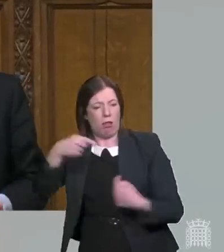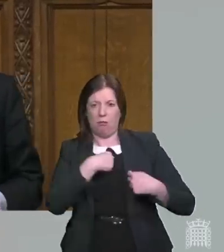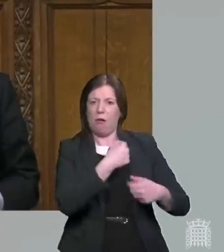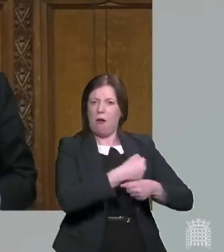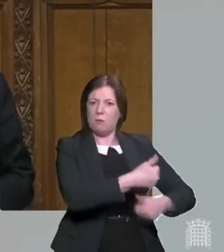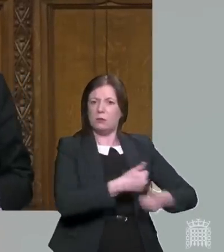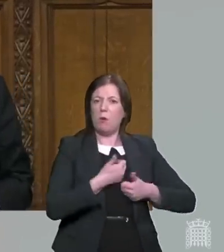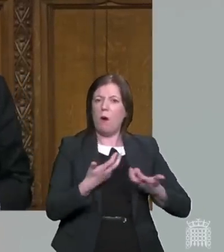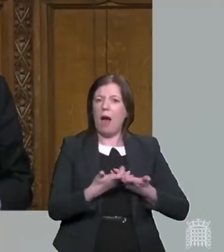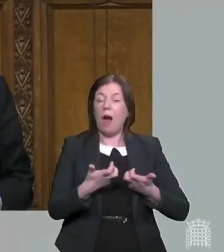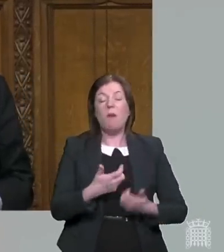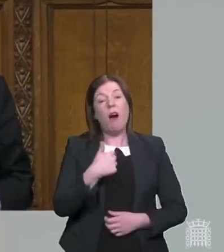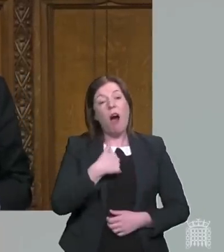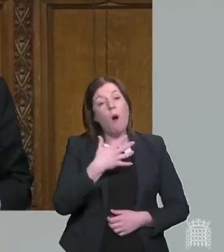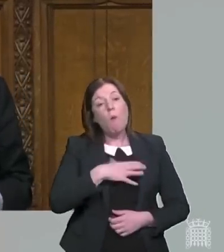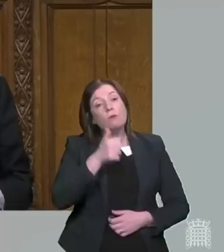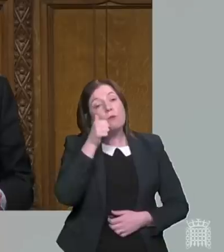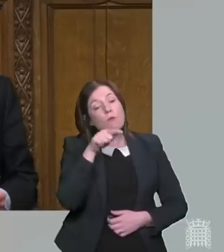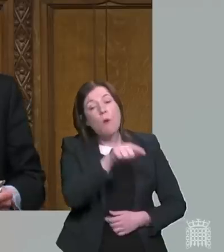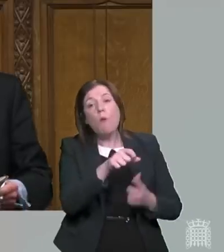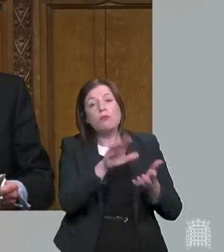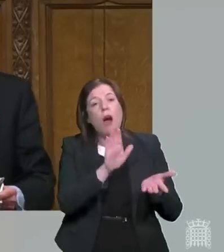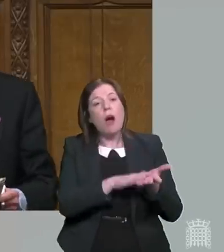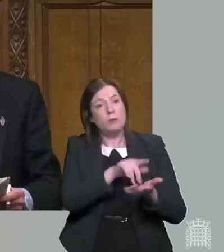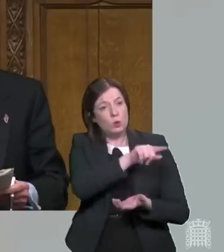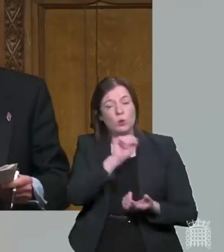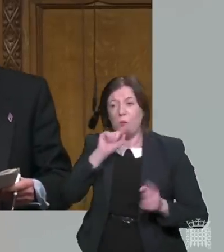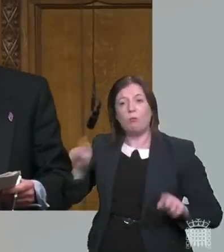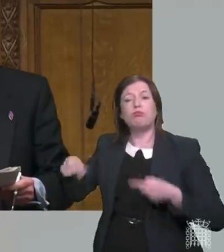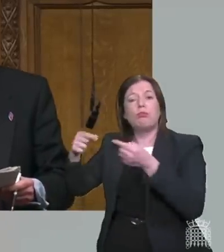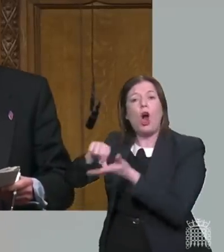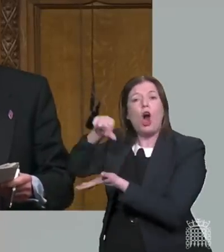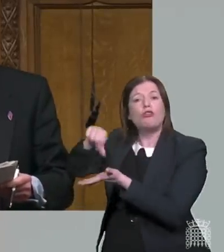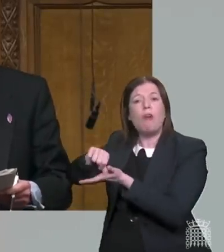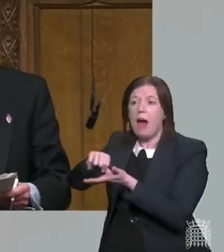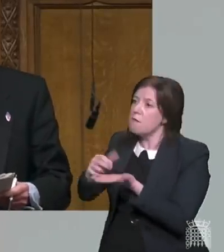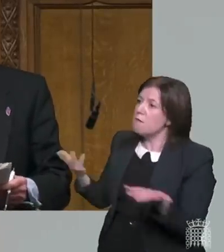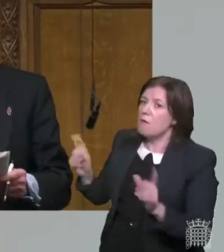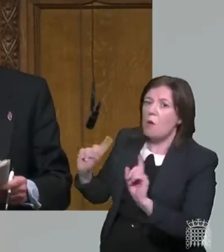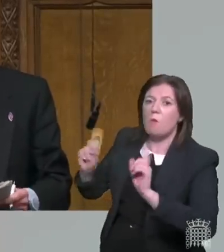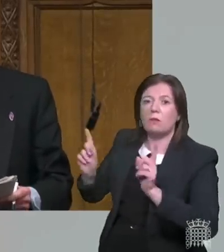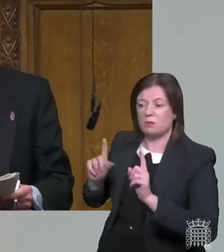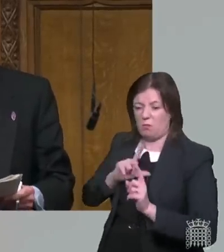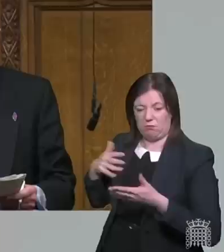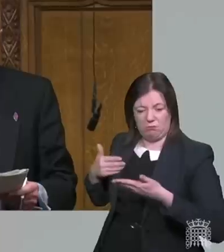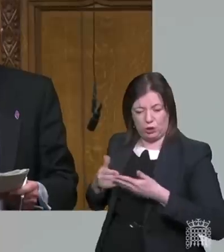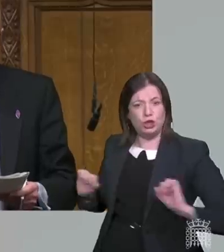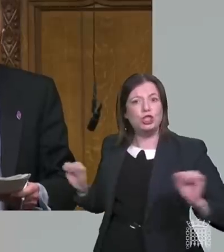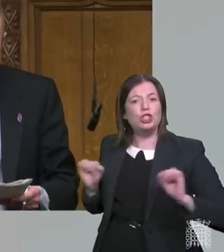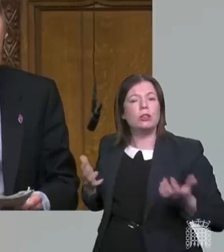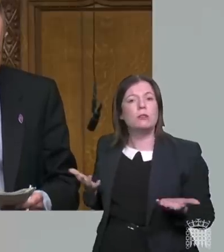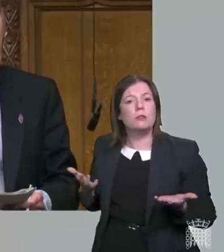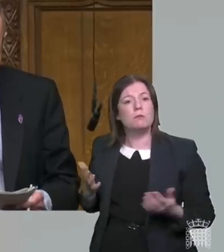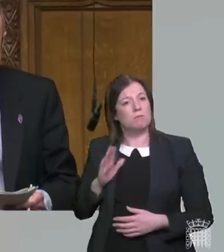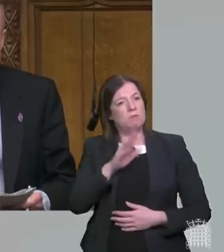Prime Minister what sanction he will impose on the regime beyond the trifling steps taken so far. First and foremost, will